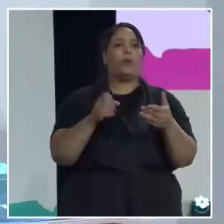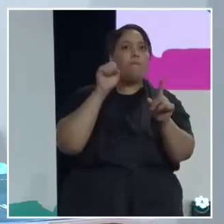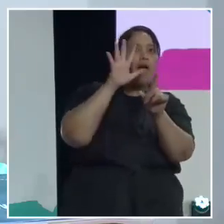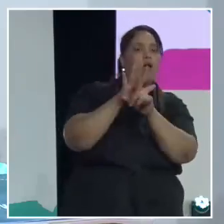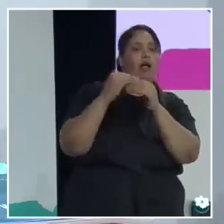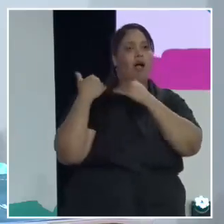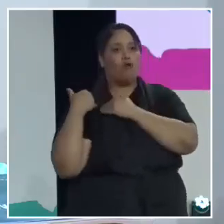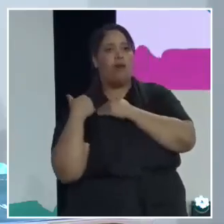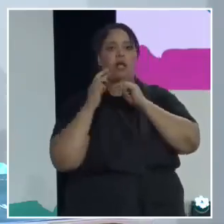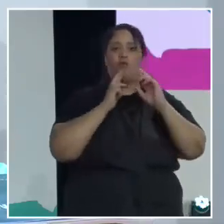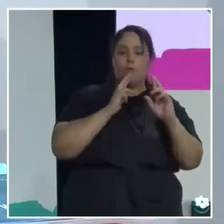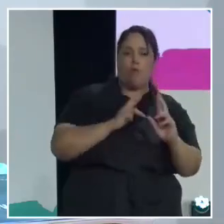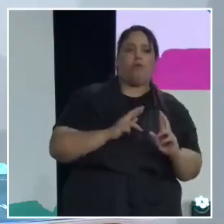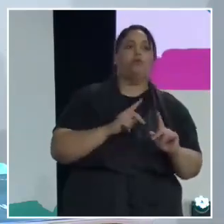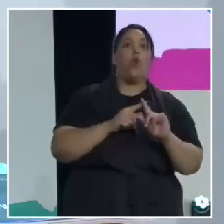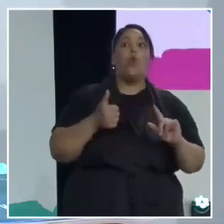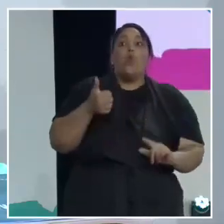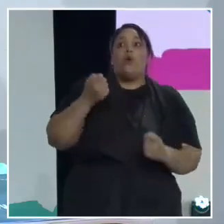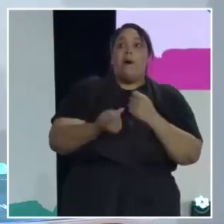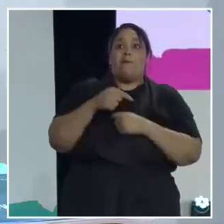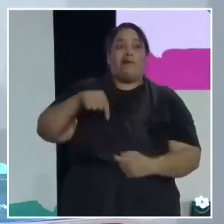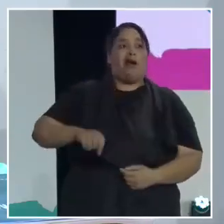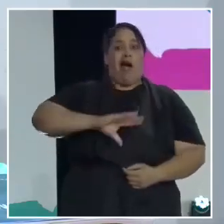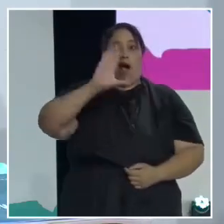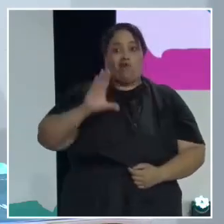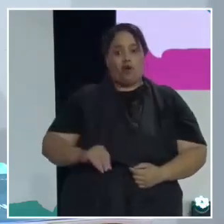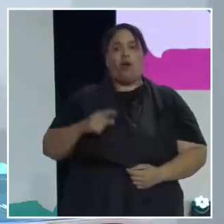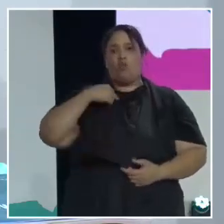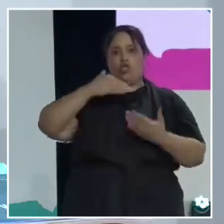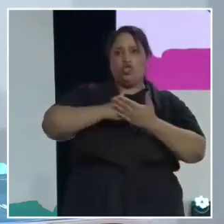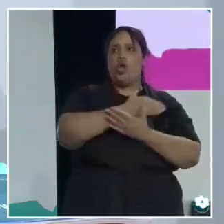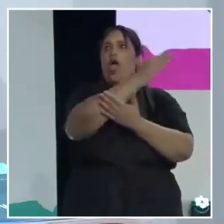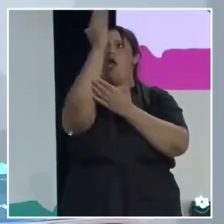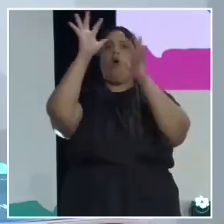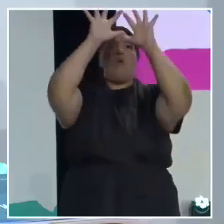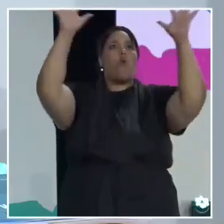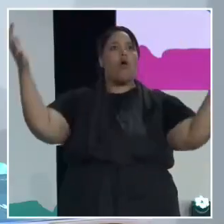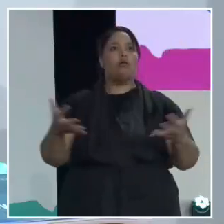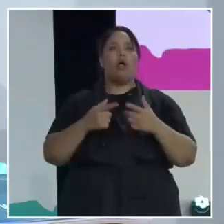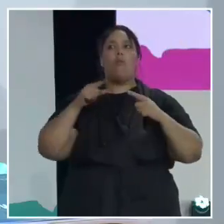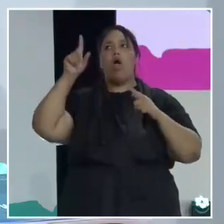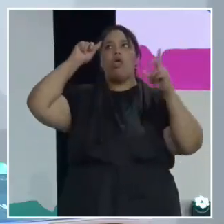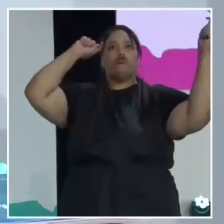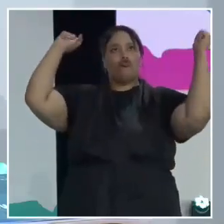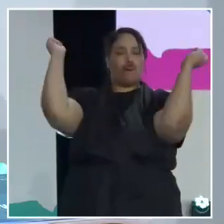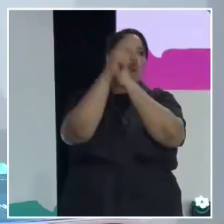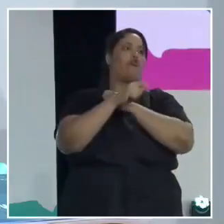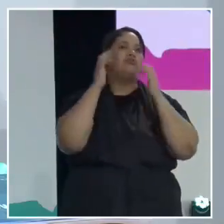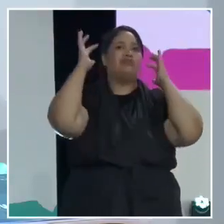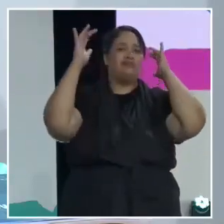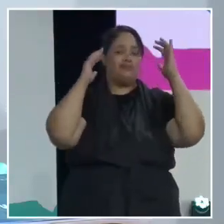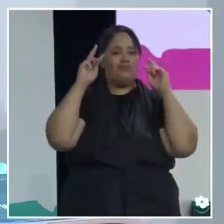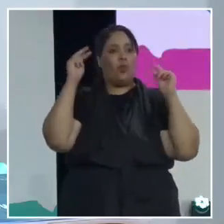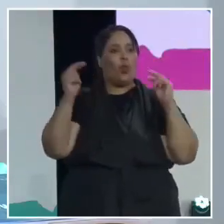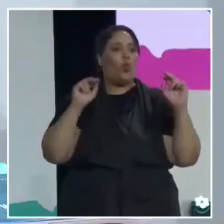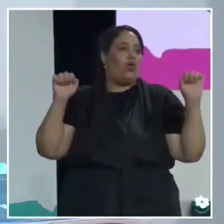reporting. And I think the good news coming out of Africa needs to be shared globally to change this mindset. And then we need to